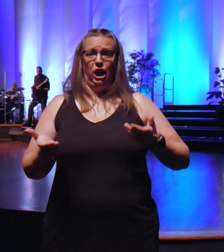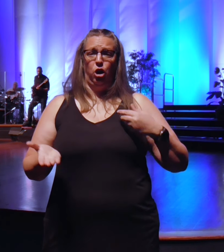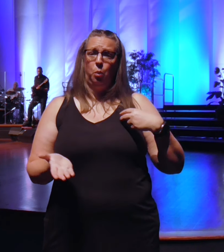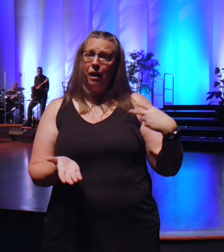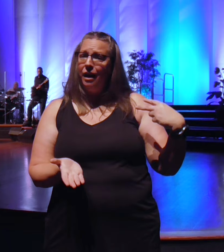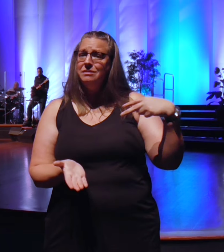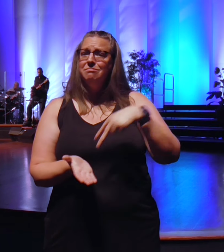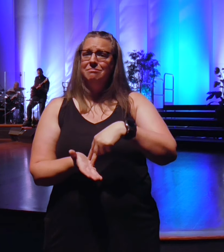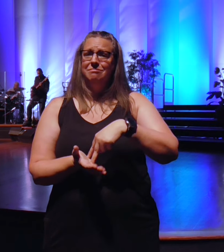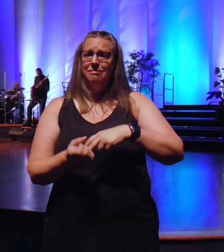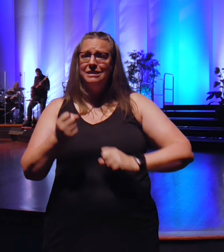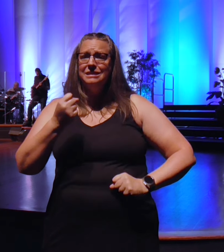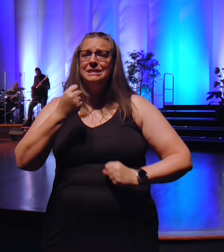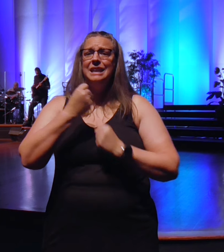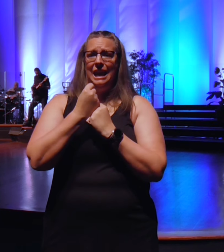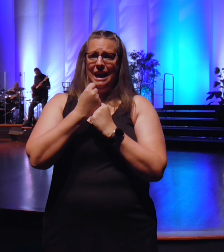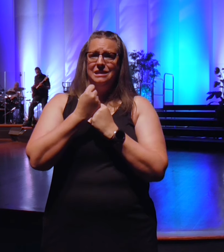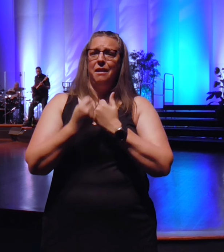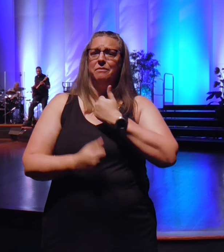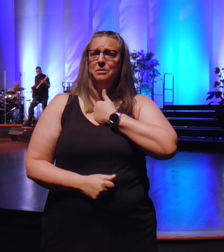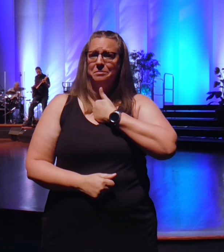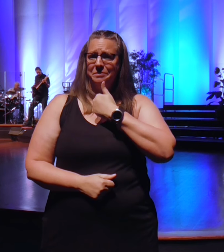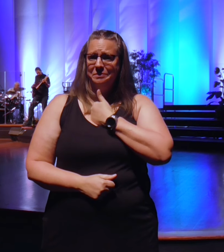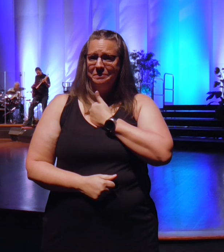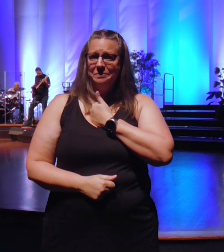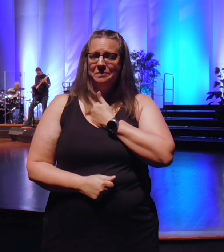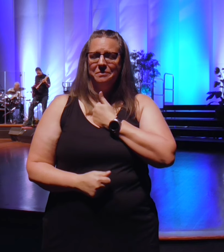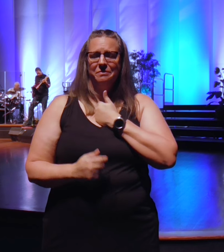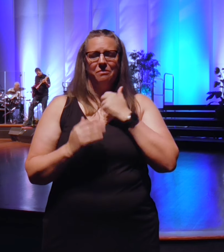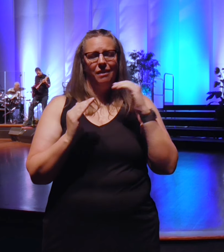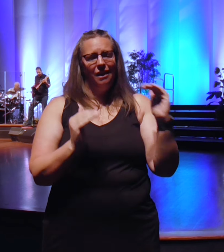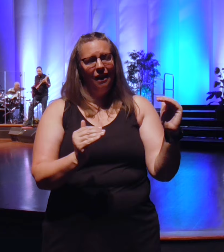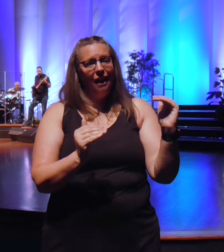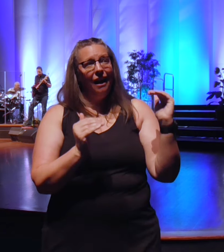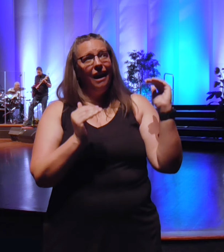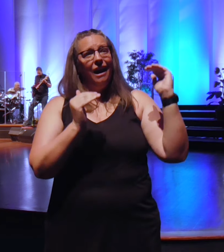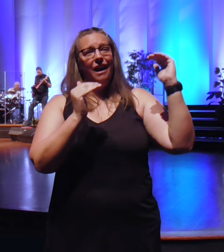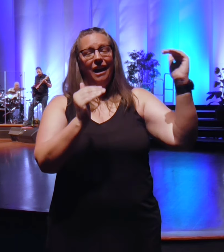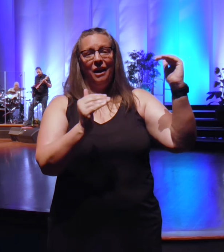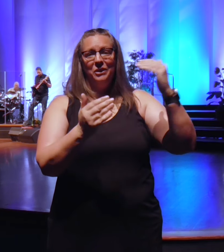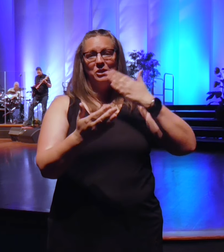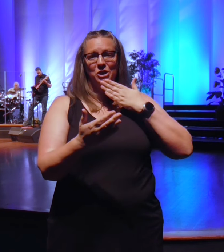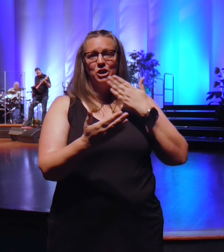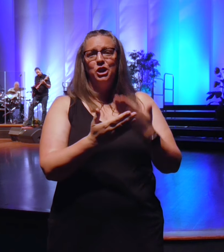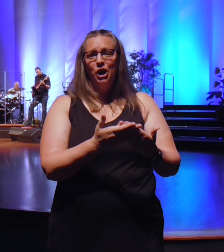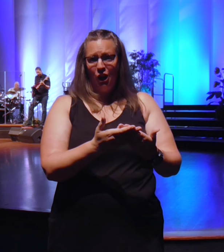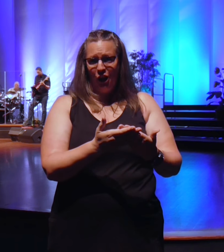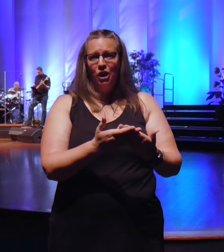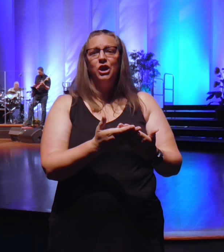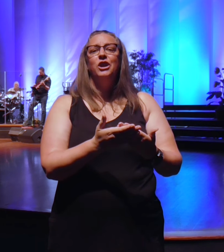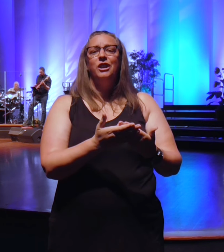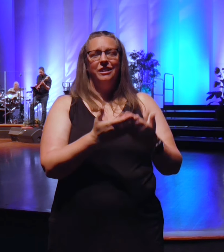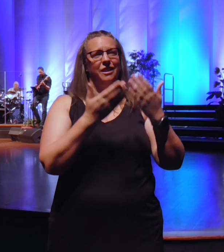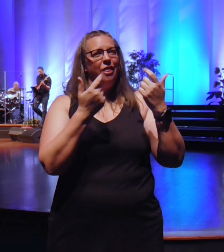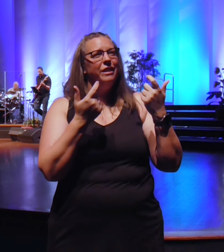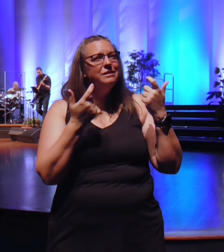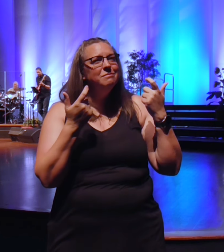stood for a higher good and a greater